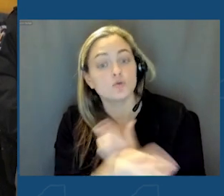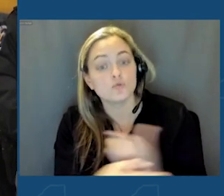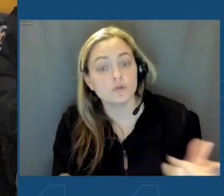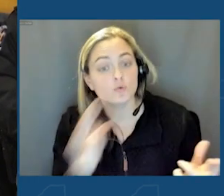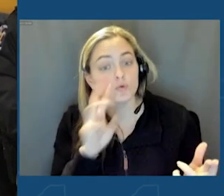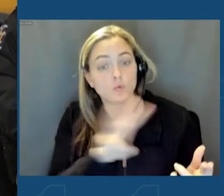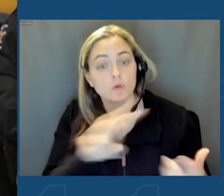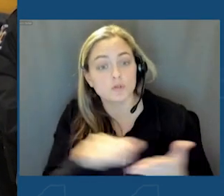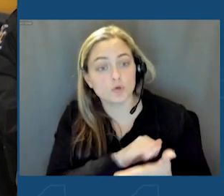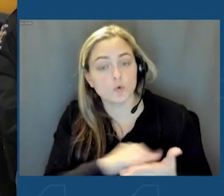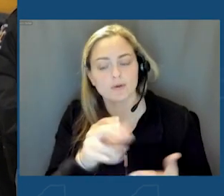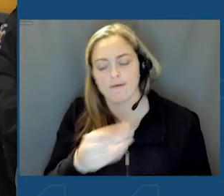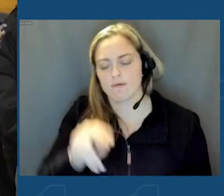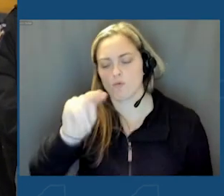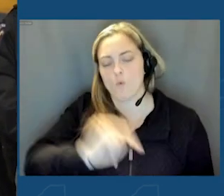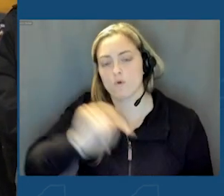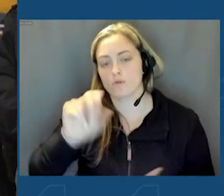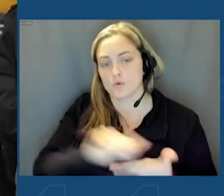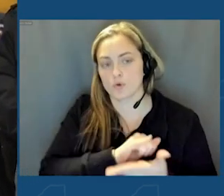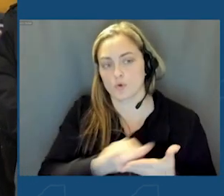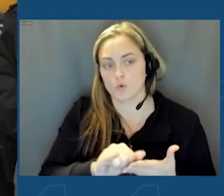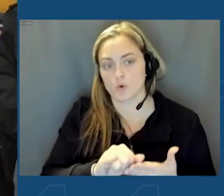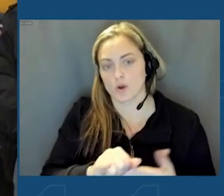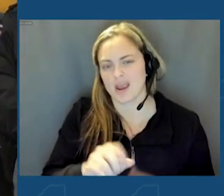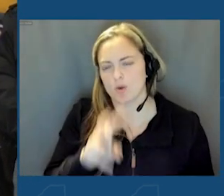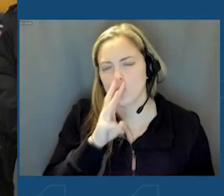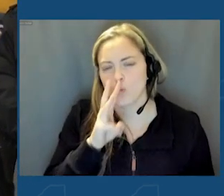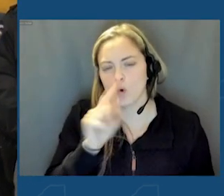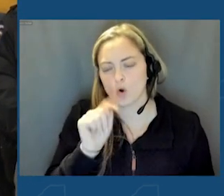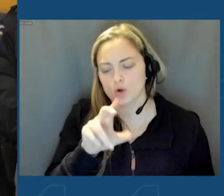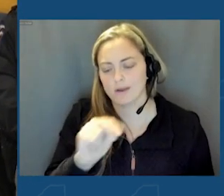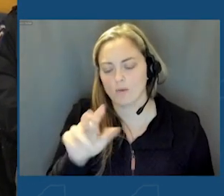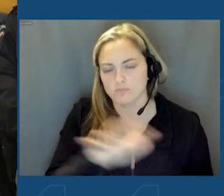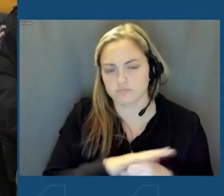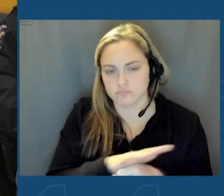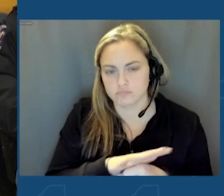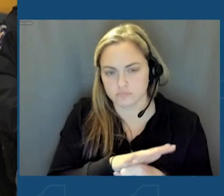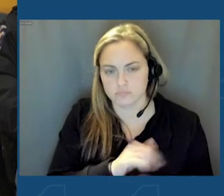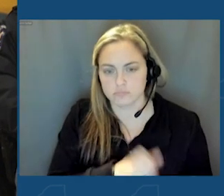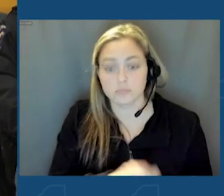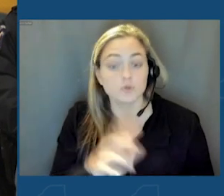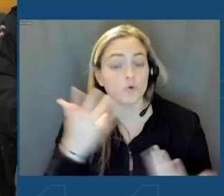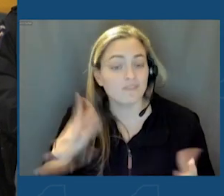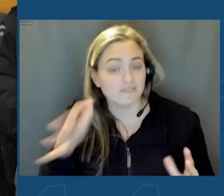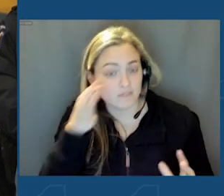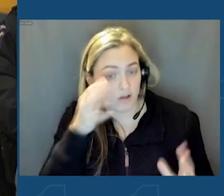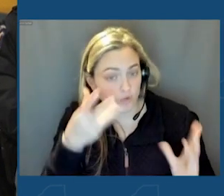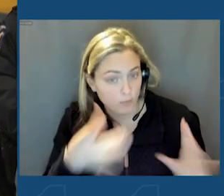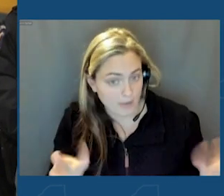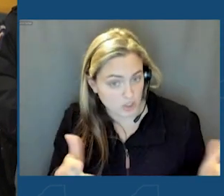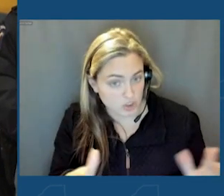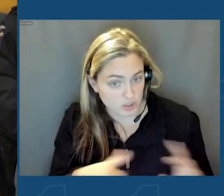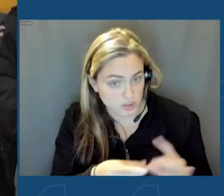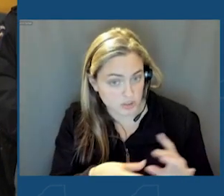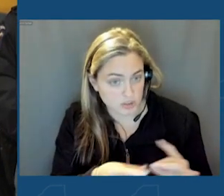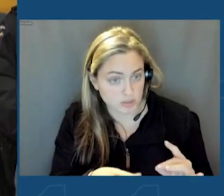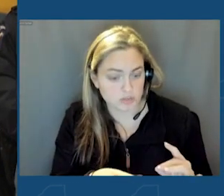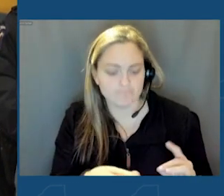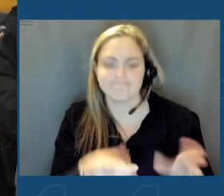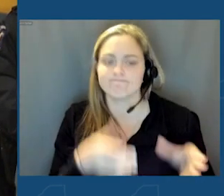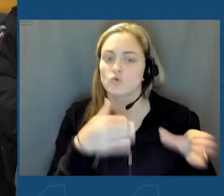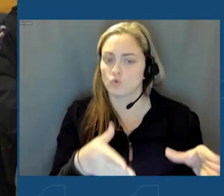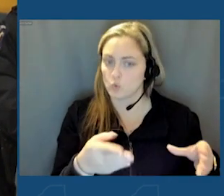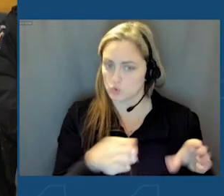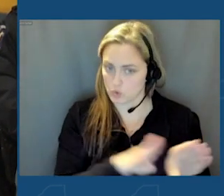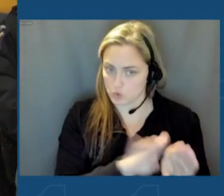as well as Northern New York up in the Watertown area as the governor articulated we do have roads closed in